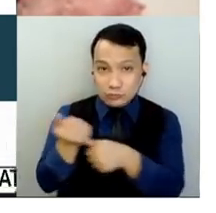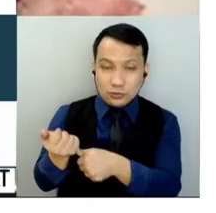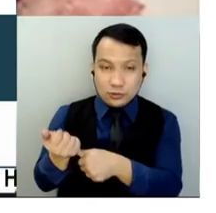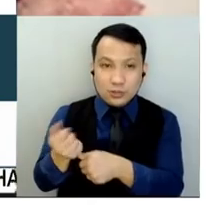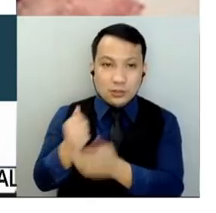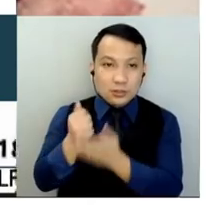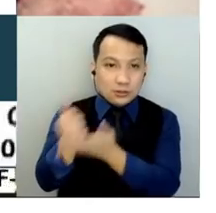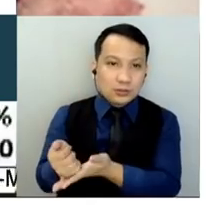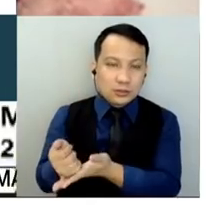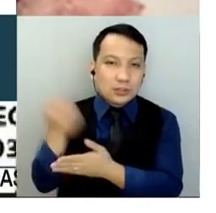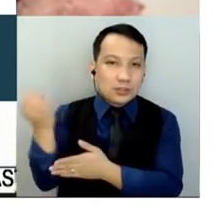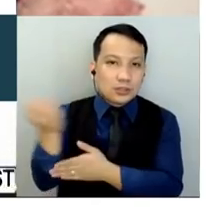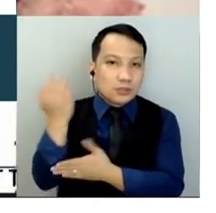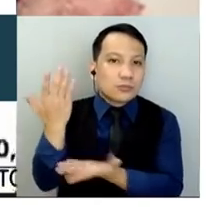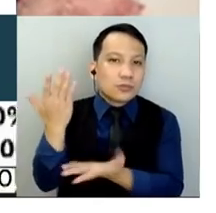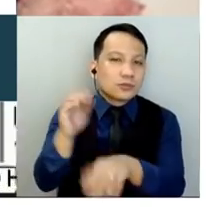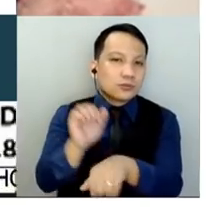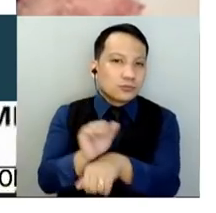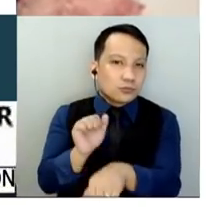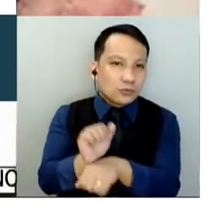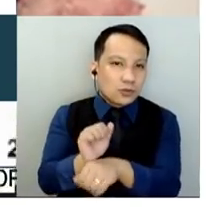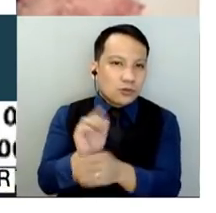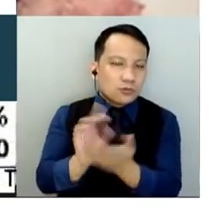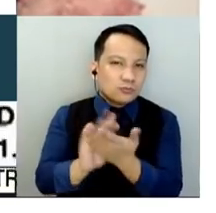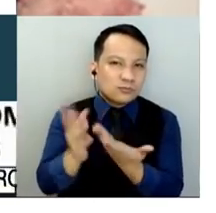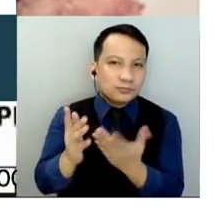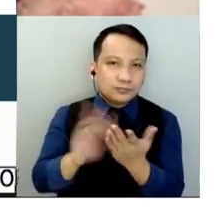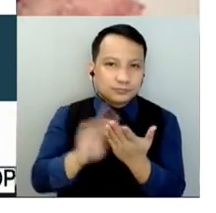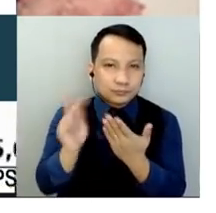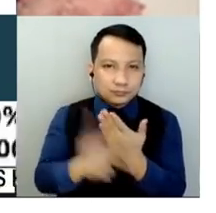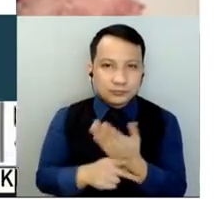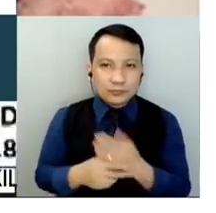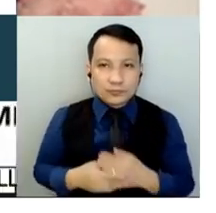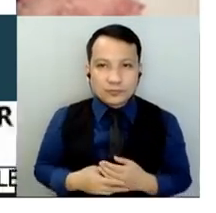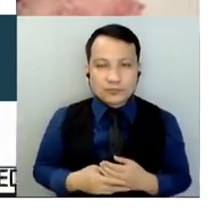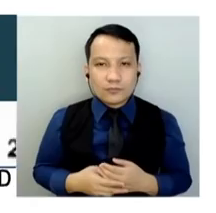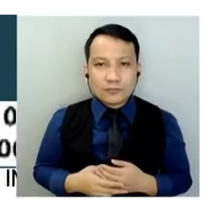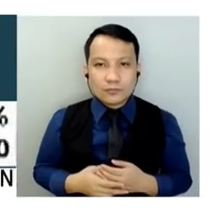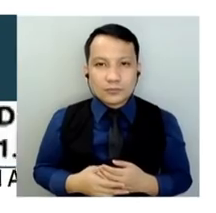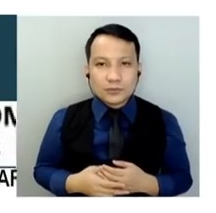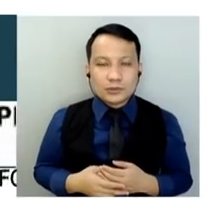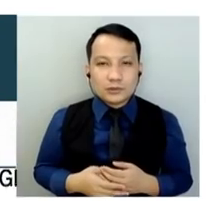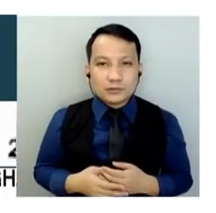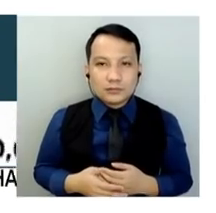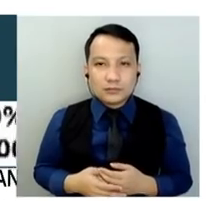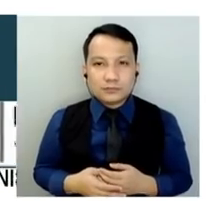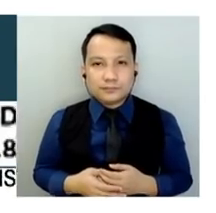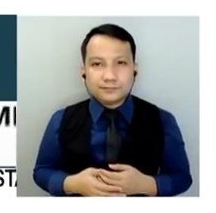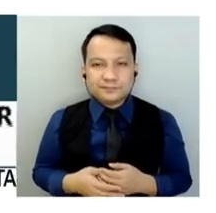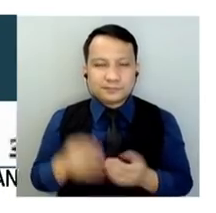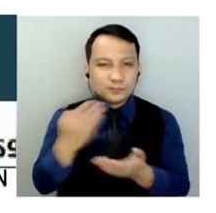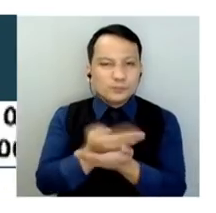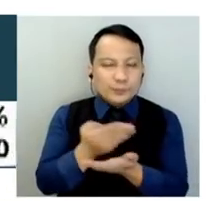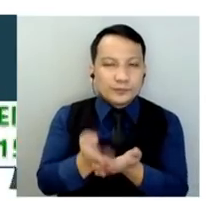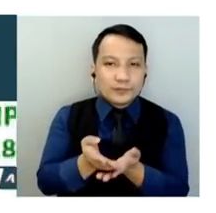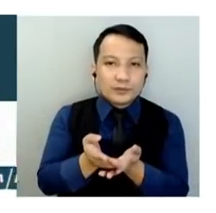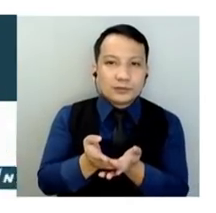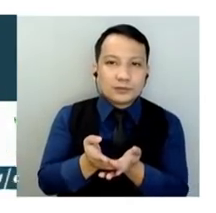an emergency employment program. Mm-mm. Meantime, we've been talking about budget cuts and the need for